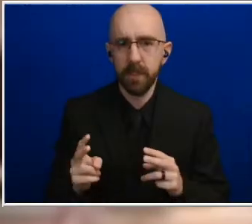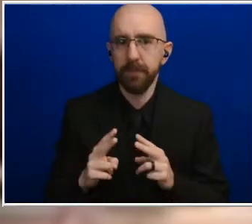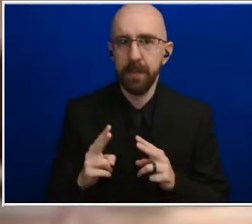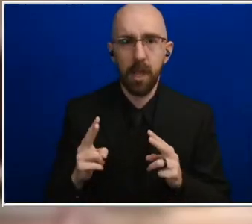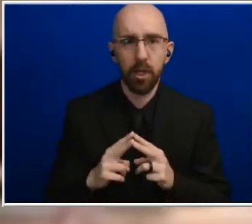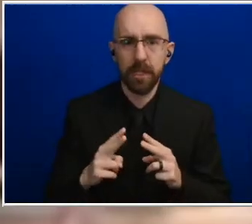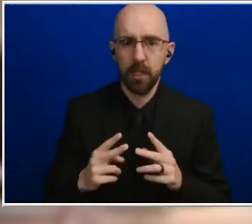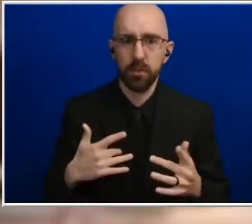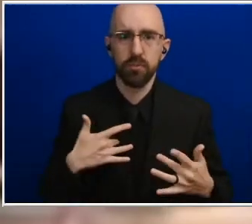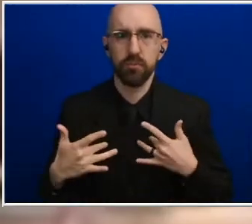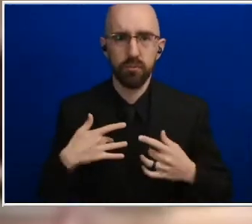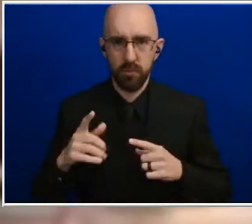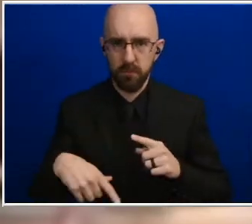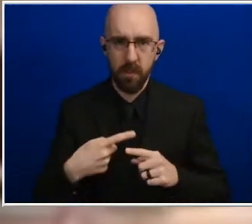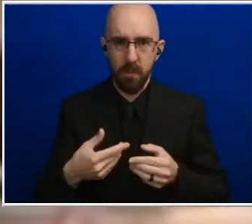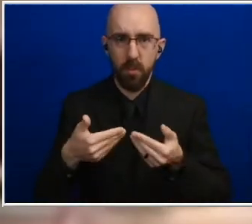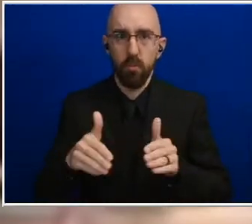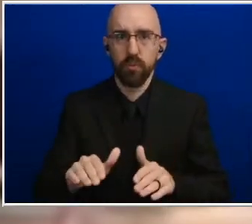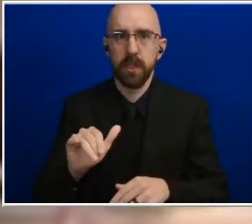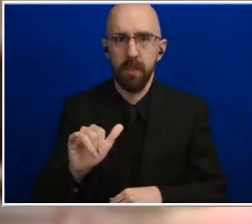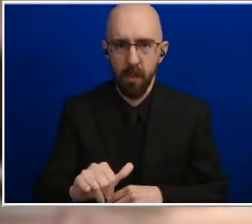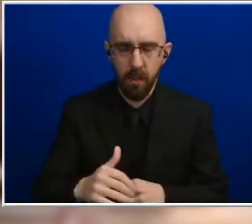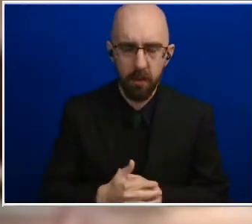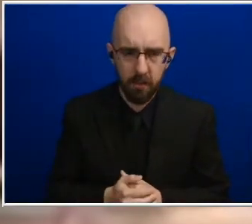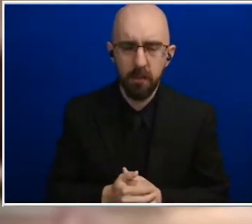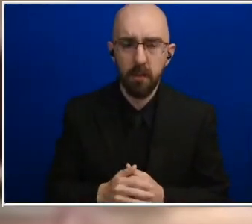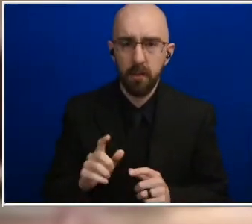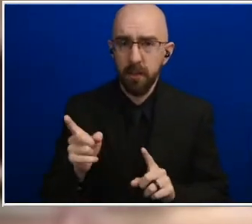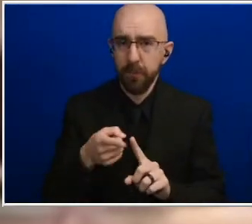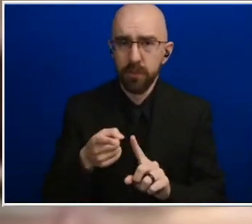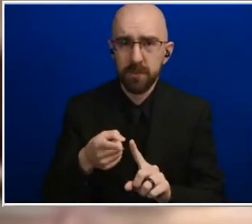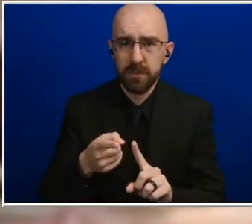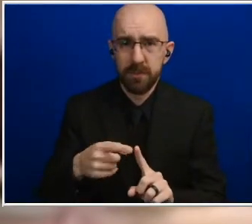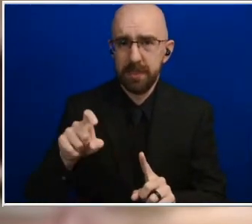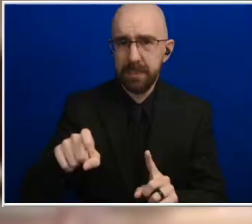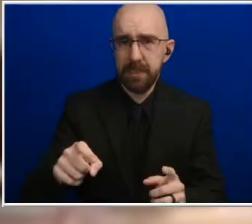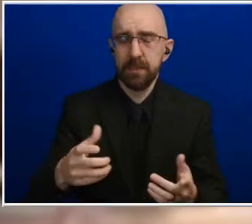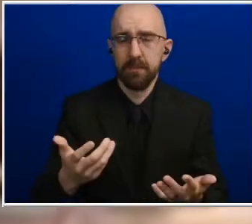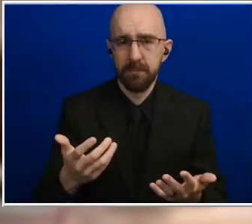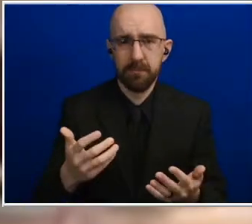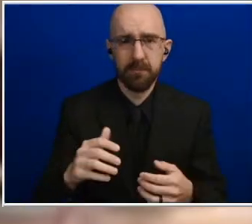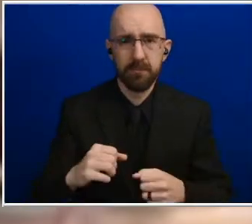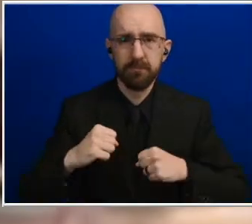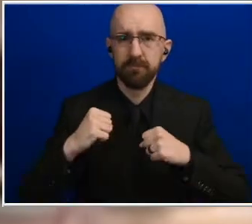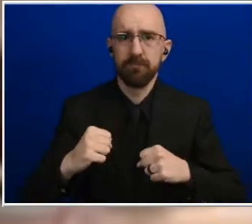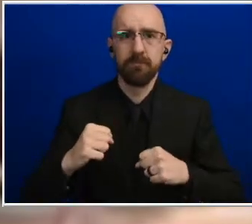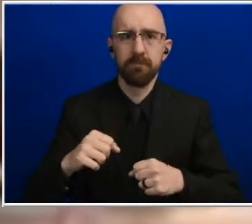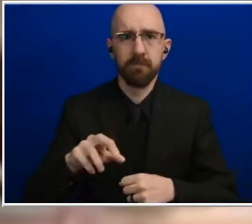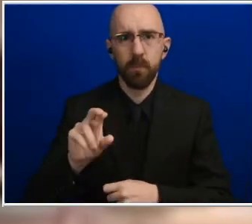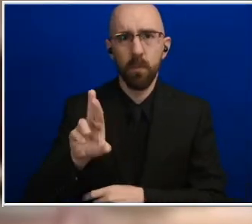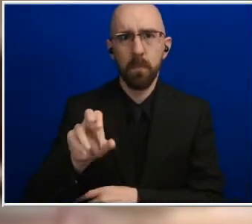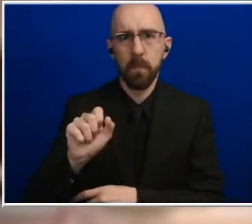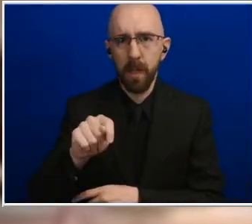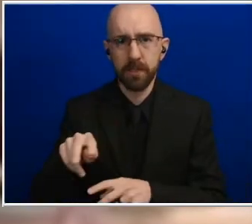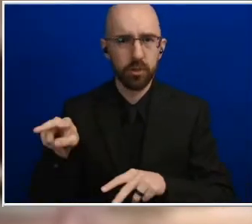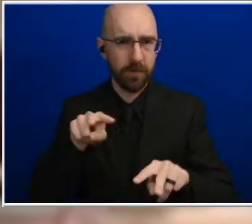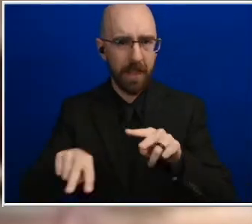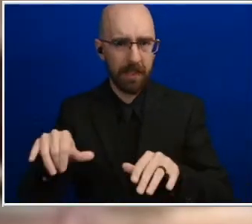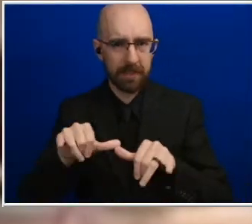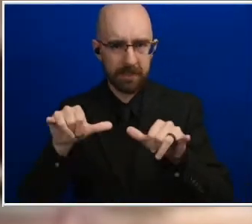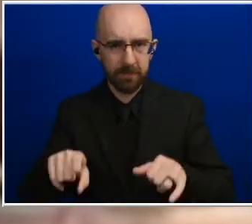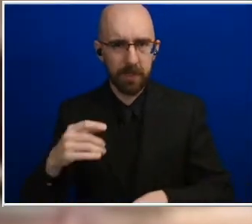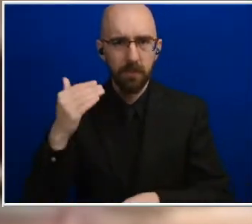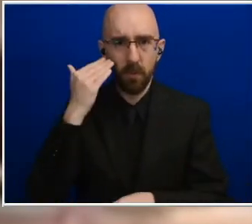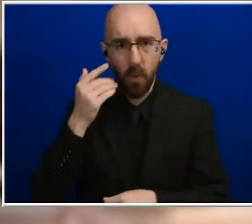concerned about losing that. First of all, you need a robust surveillance system. You need to know, are you